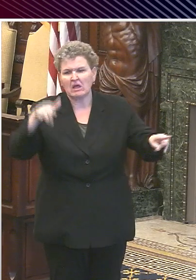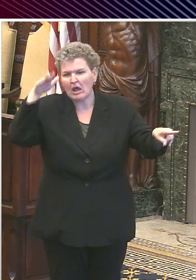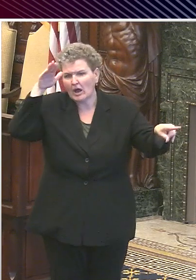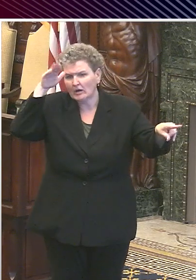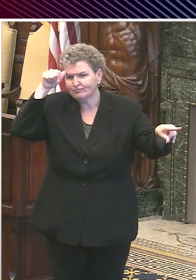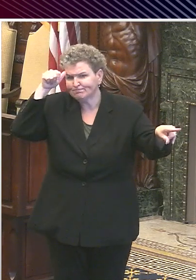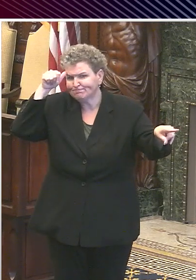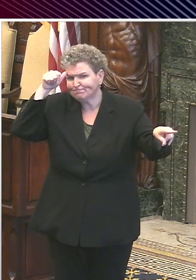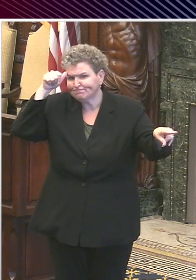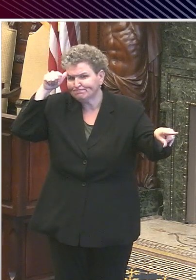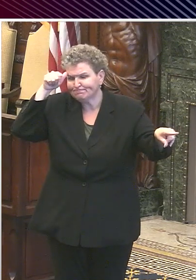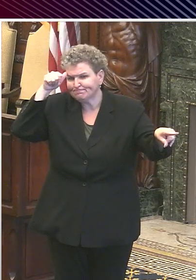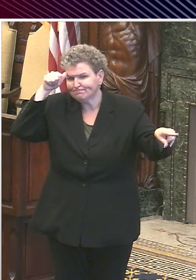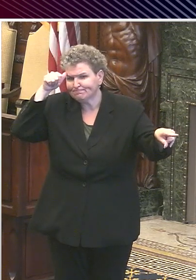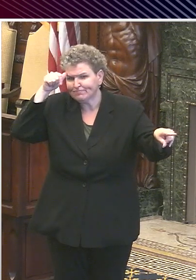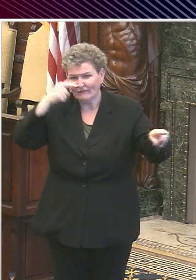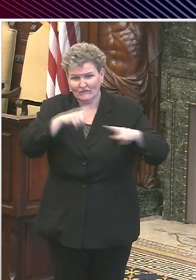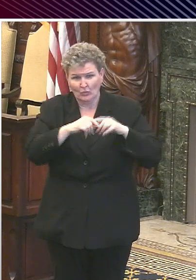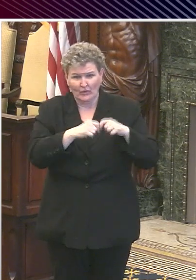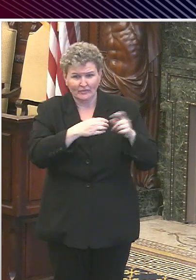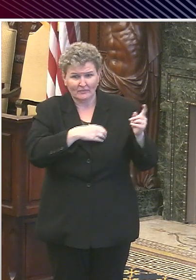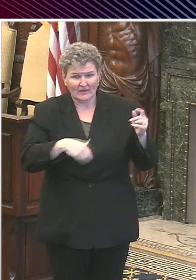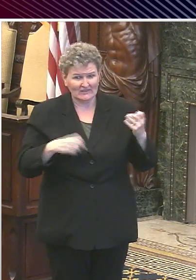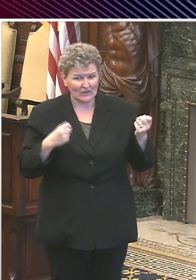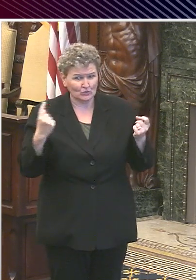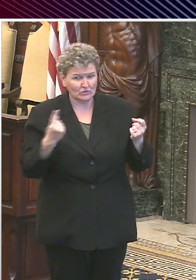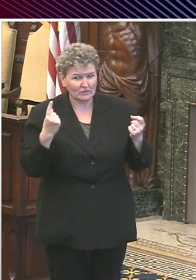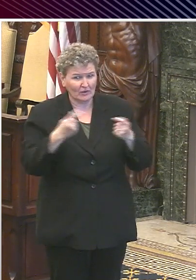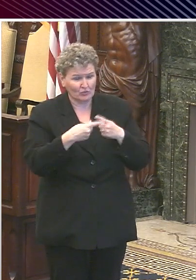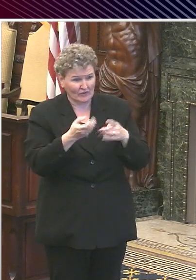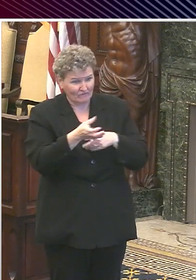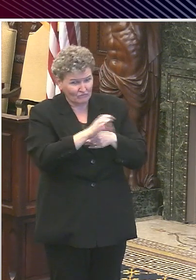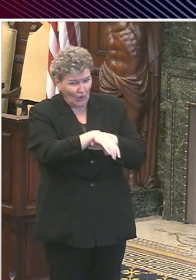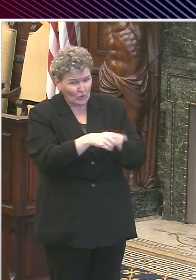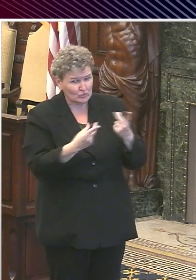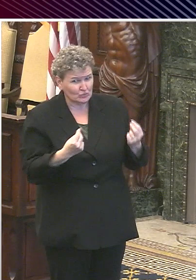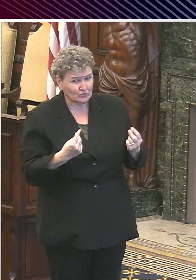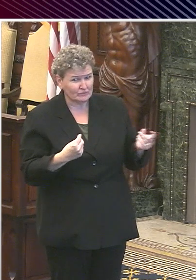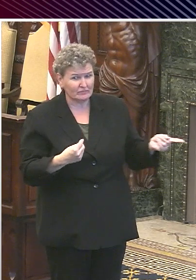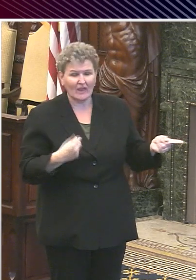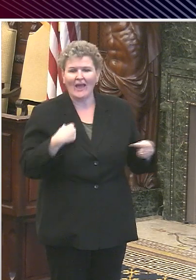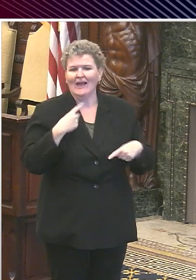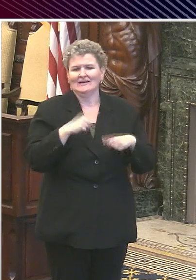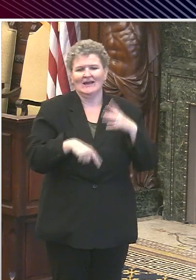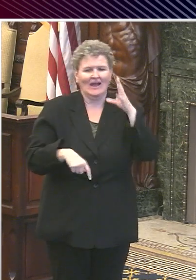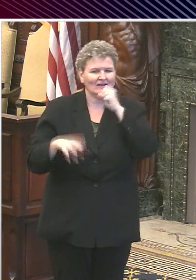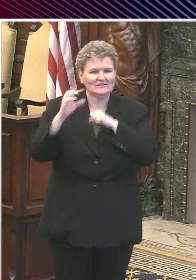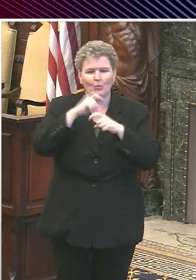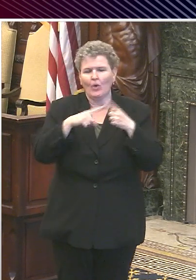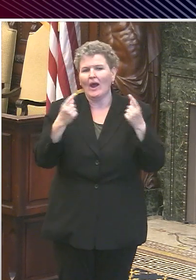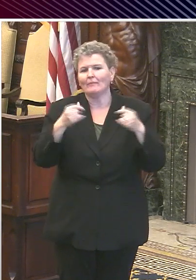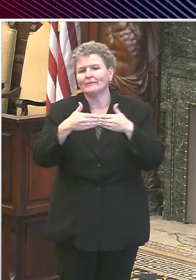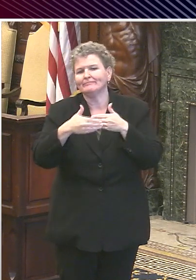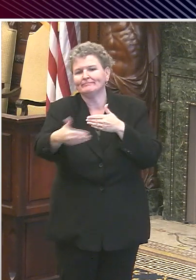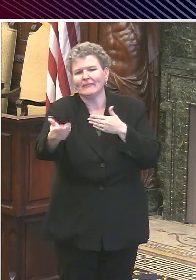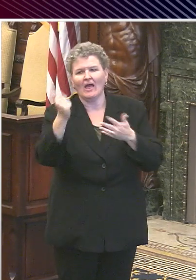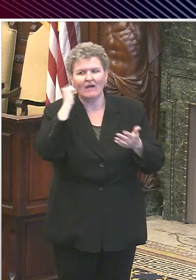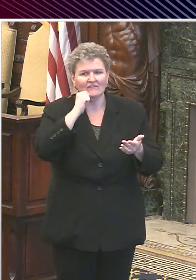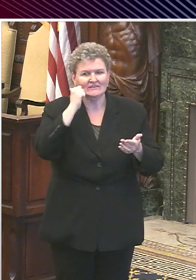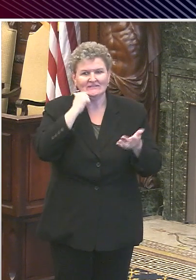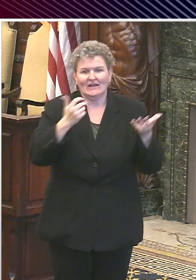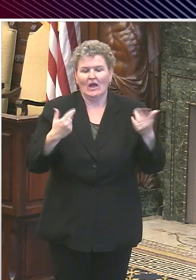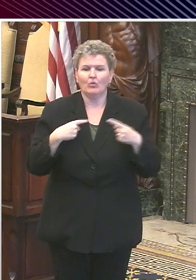coming soon? I'm not going to speculate on what may come. We're working day by day to get as many